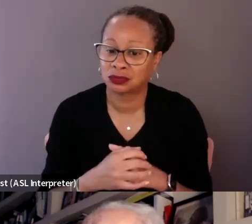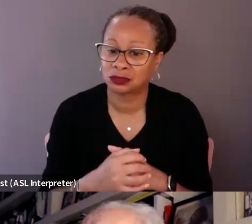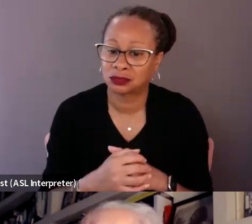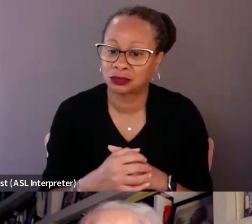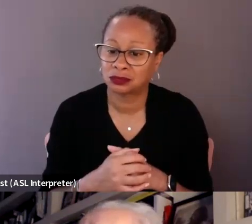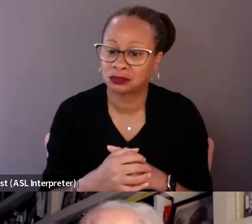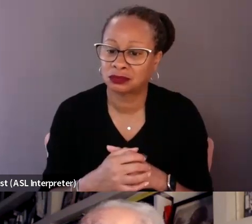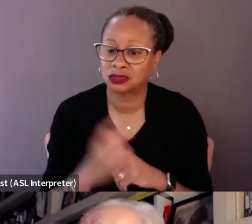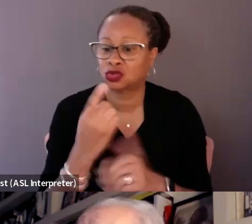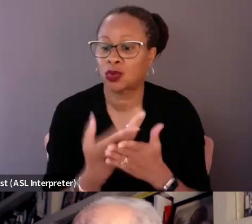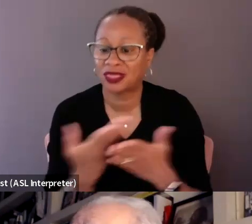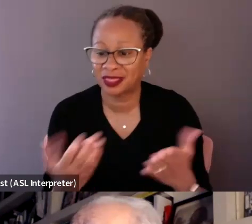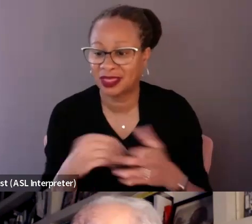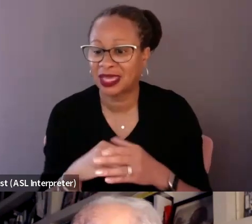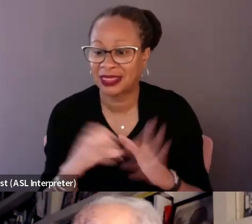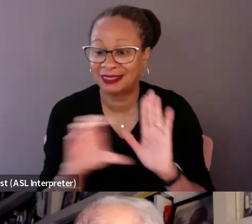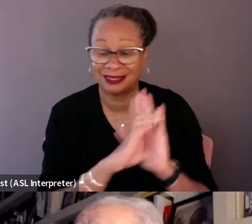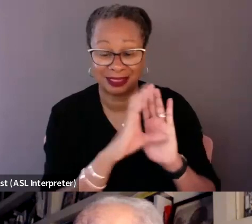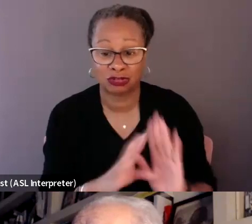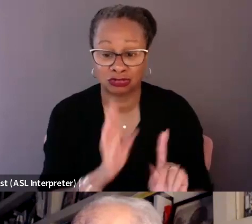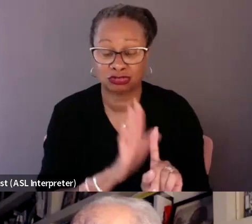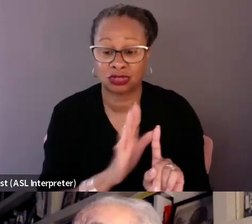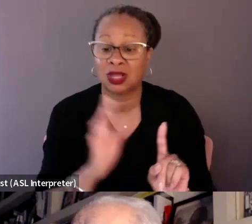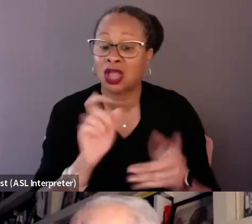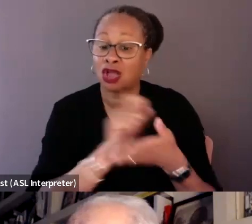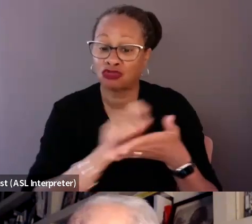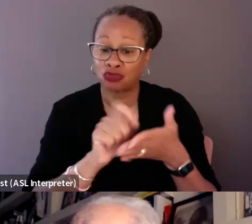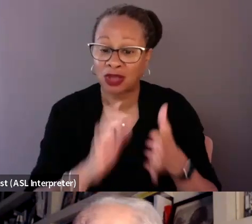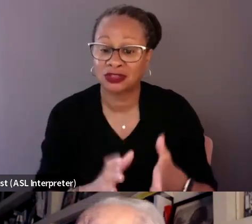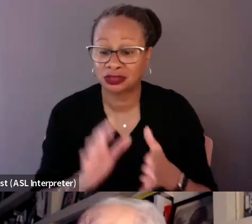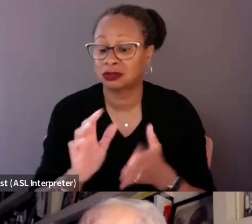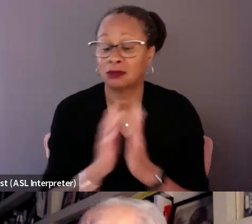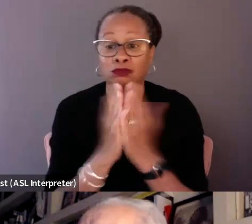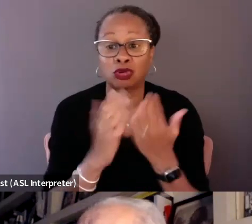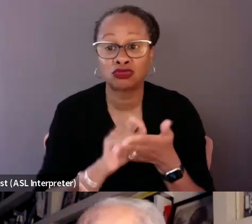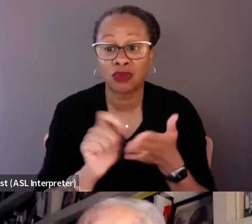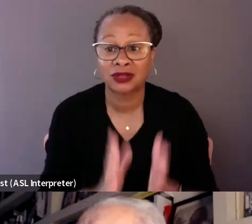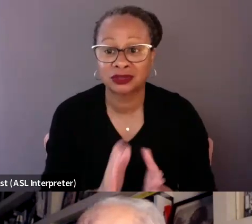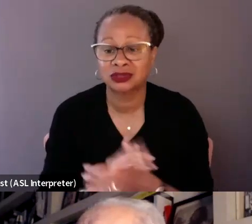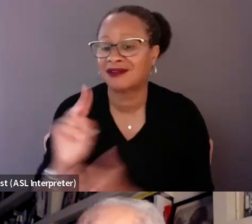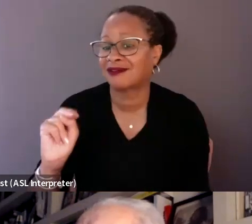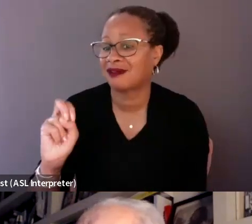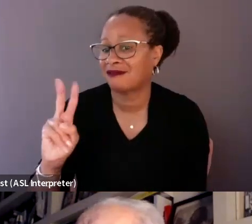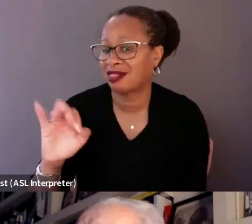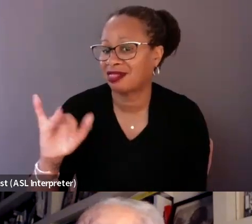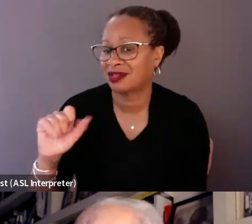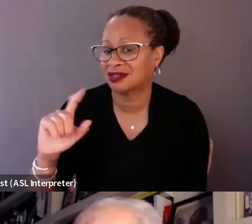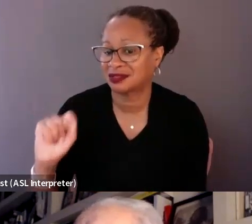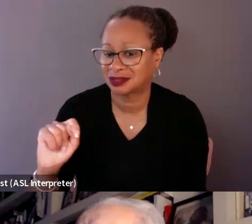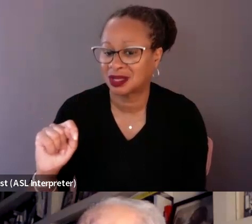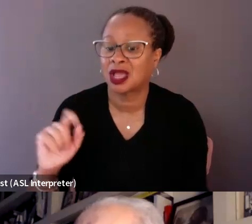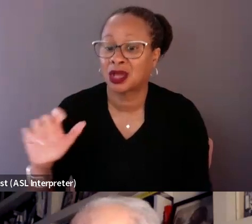there is one thing that in literature, there are writers, novelists, who are doing